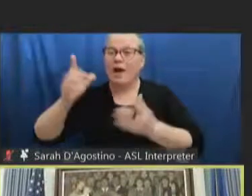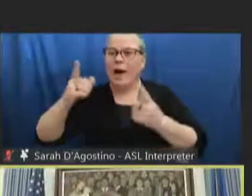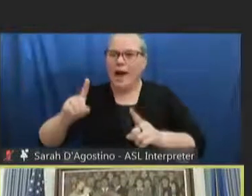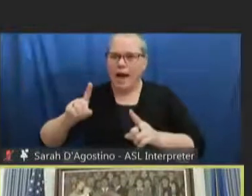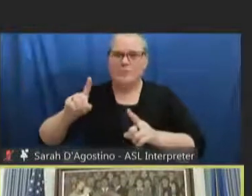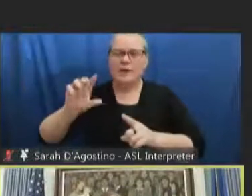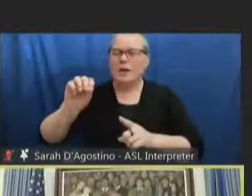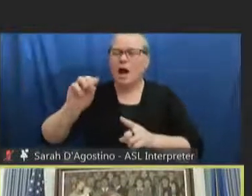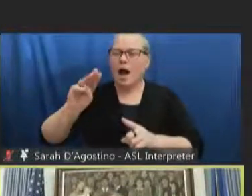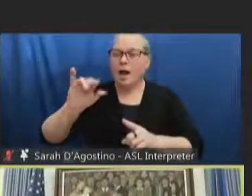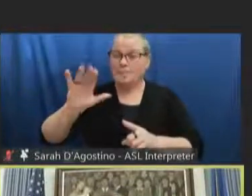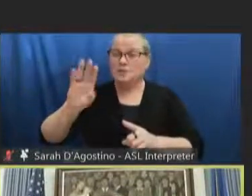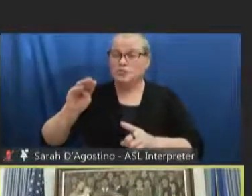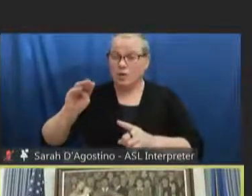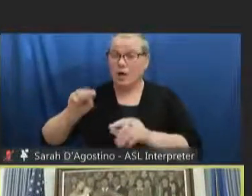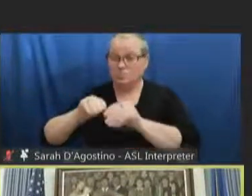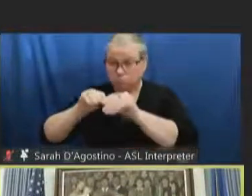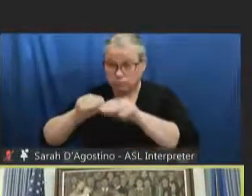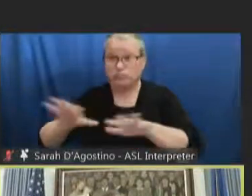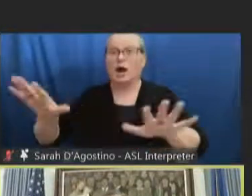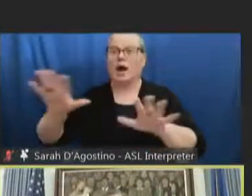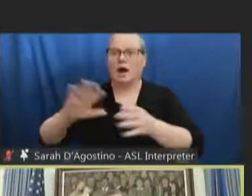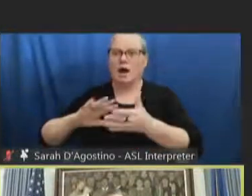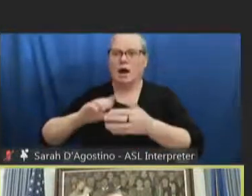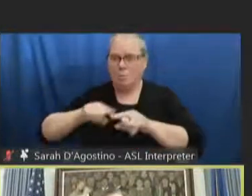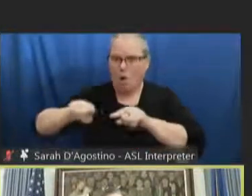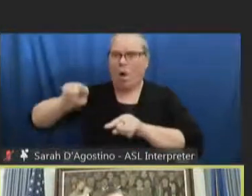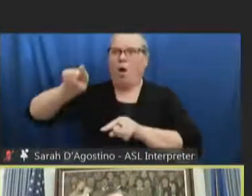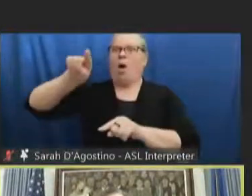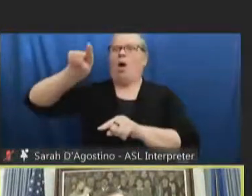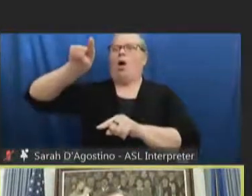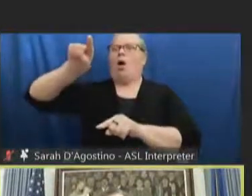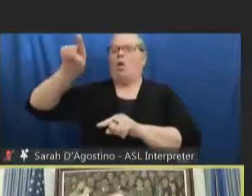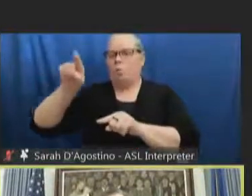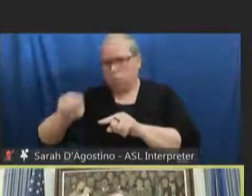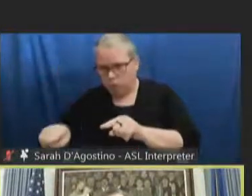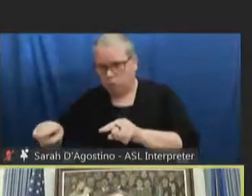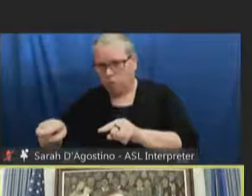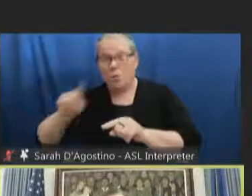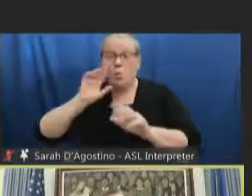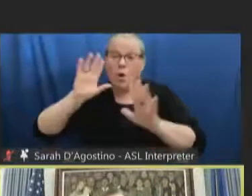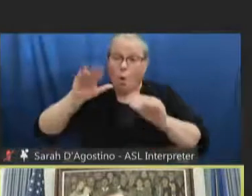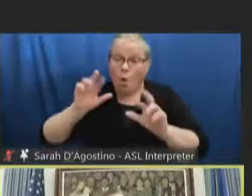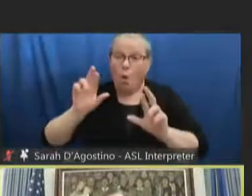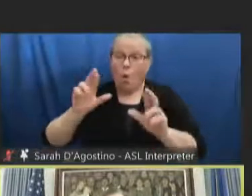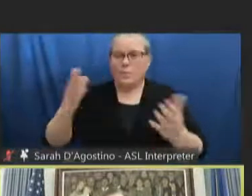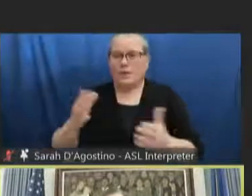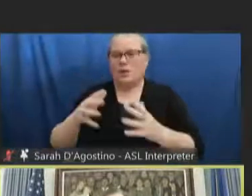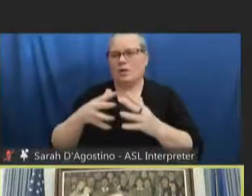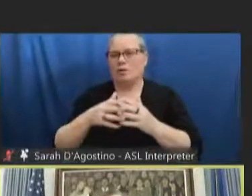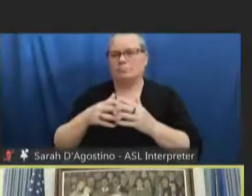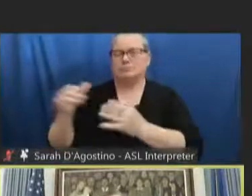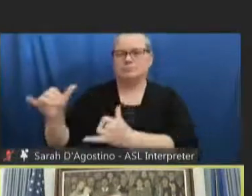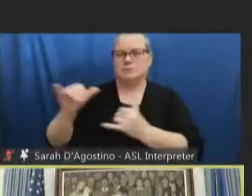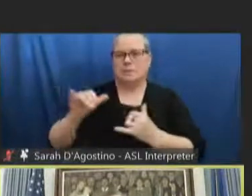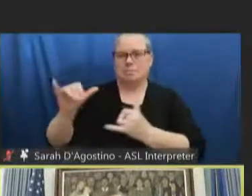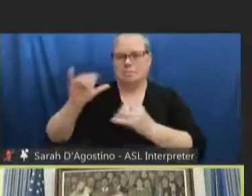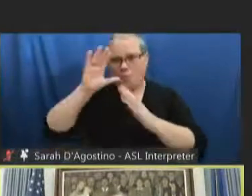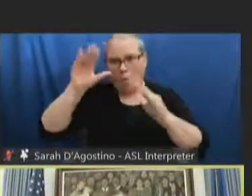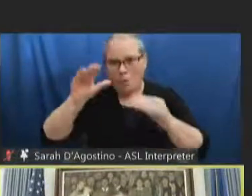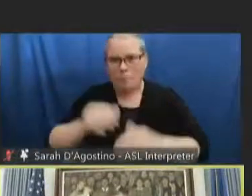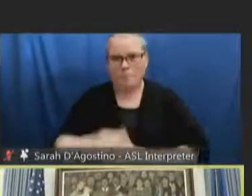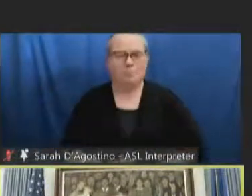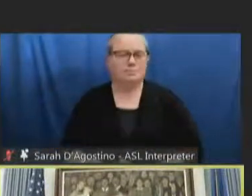that's going to be the case here. Next up, The risk of hospitalization,